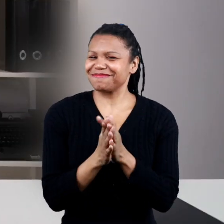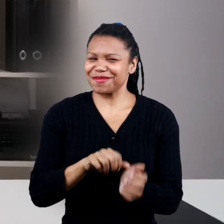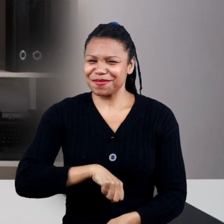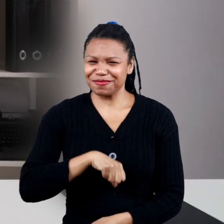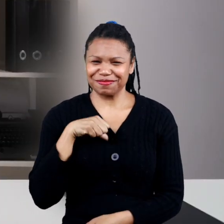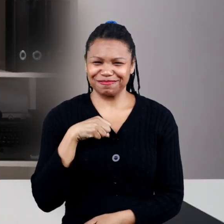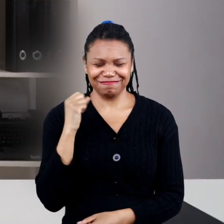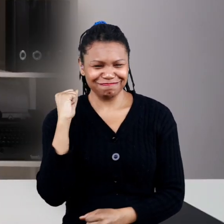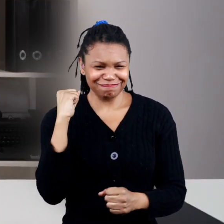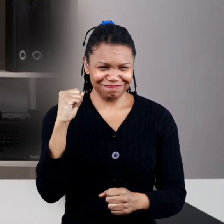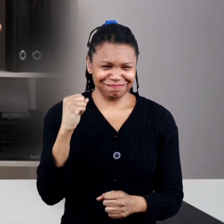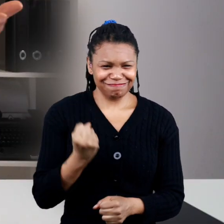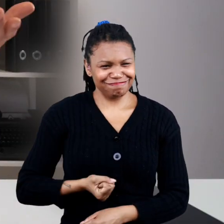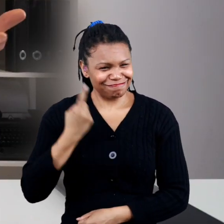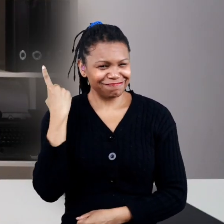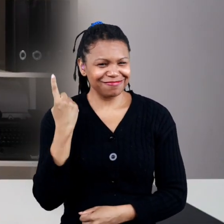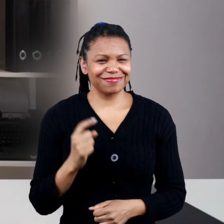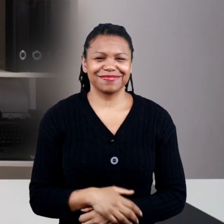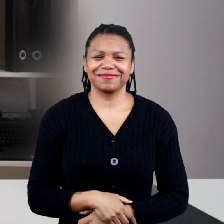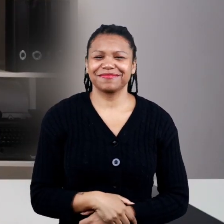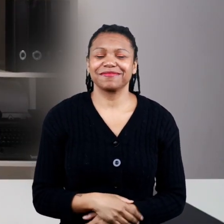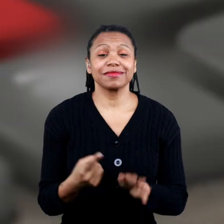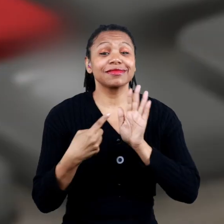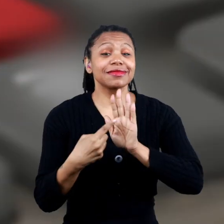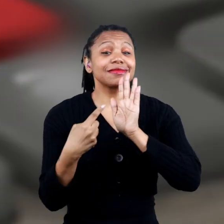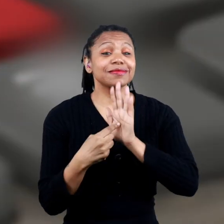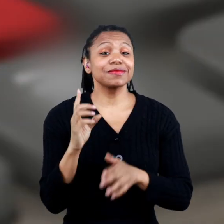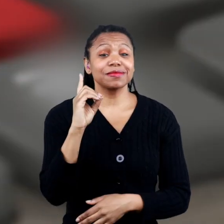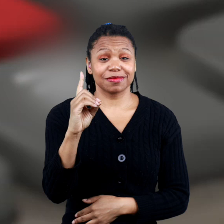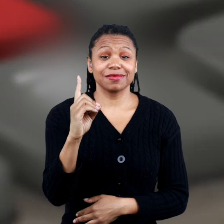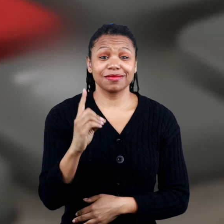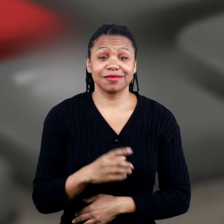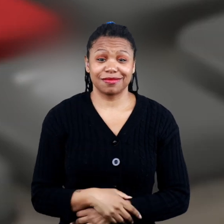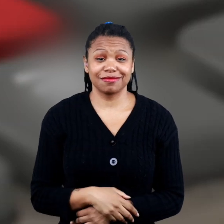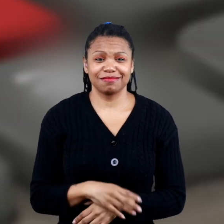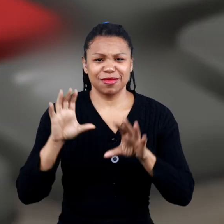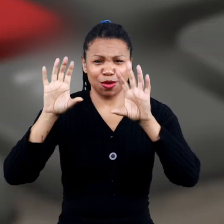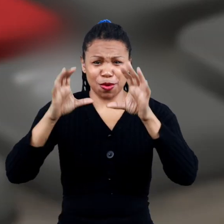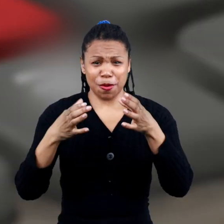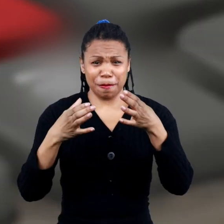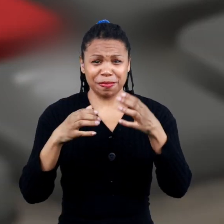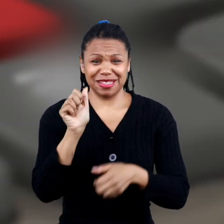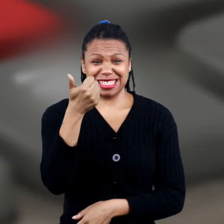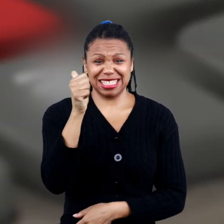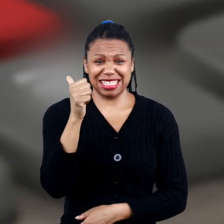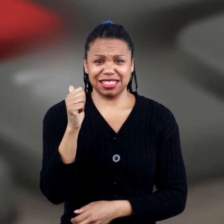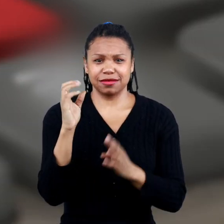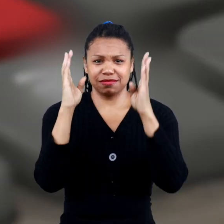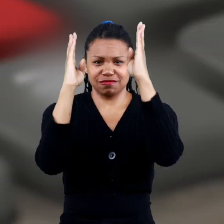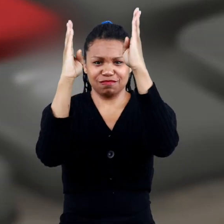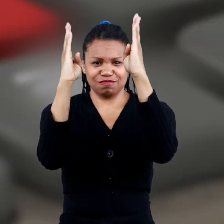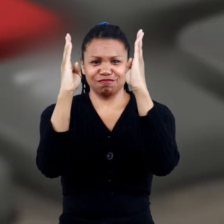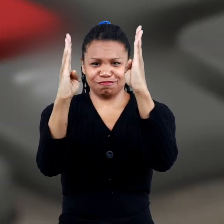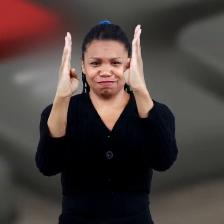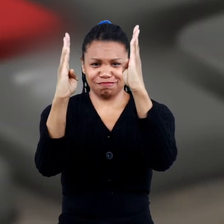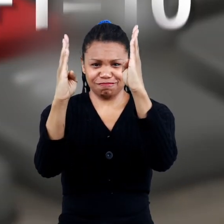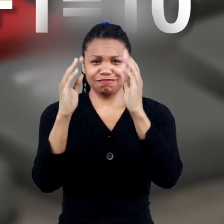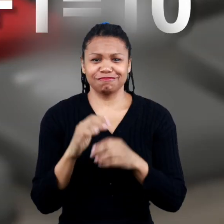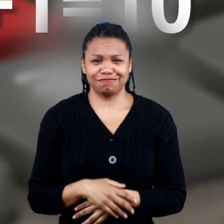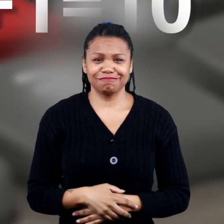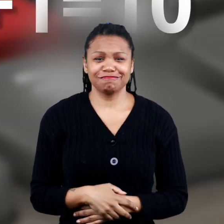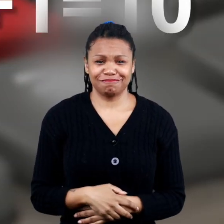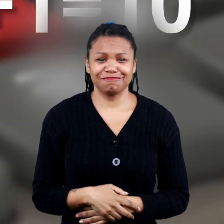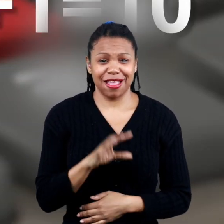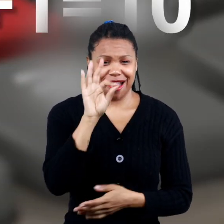Great job. You got this. Notice in example D, when you regroup the tens and the hundreds, the